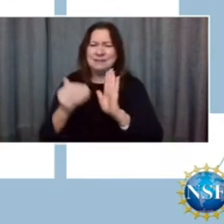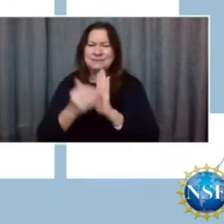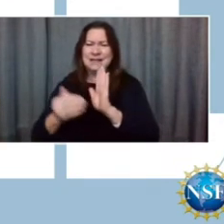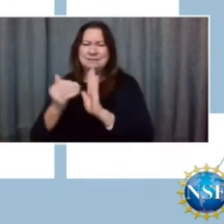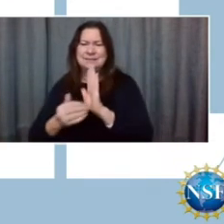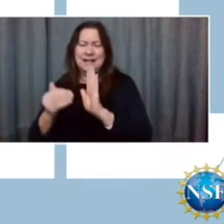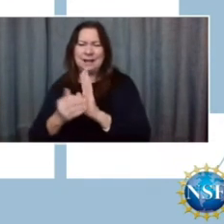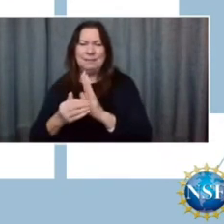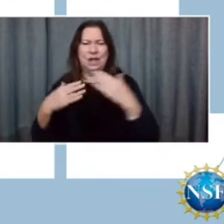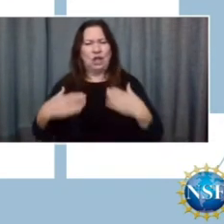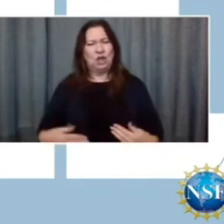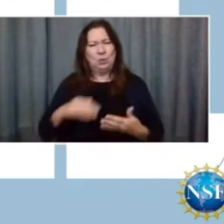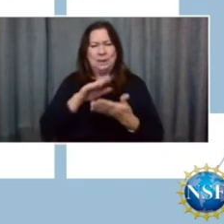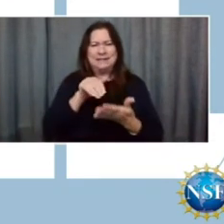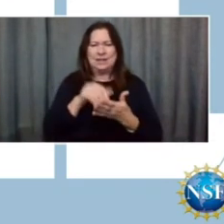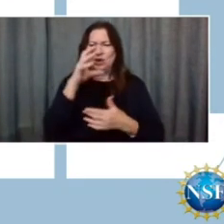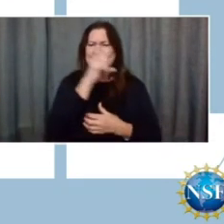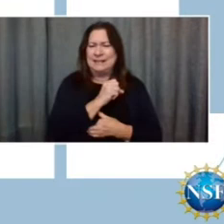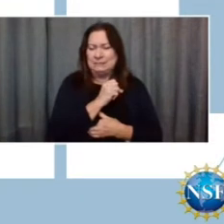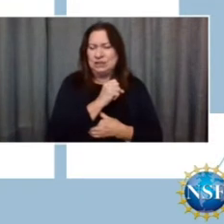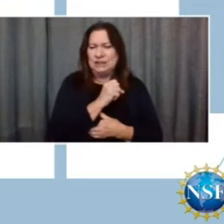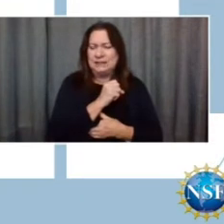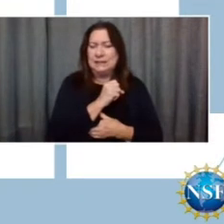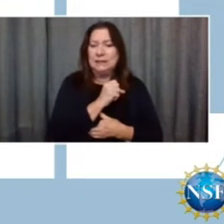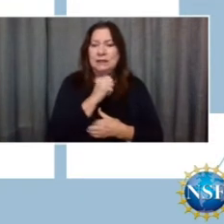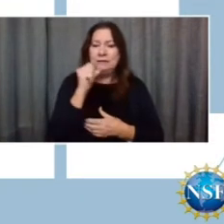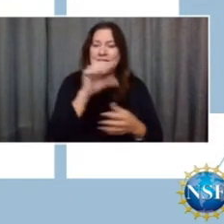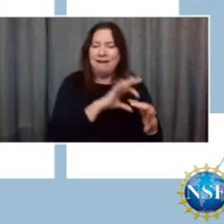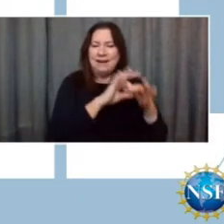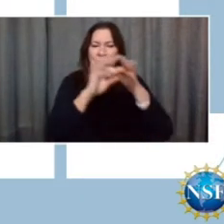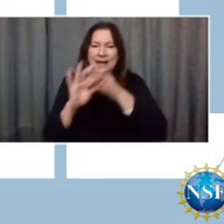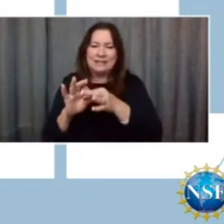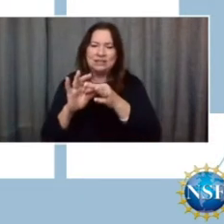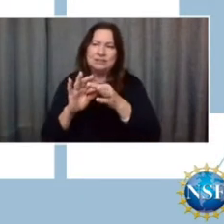assumption rather than in humans in relationships